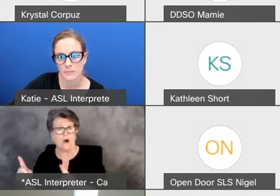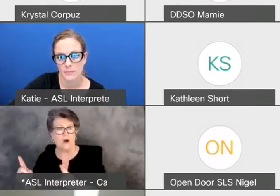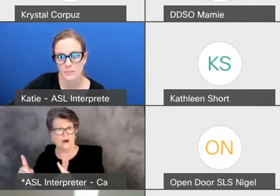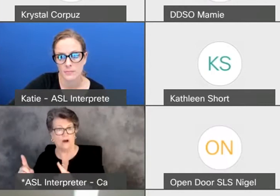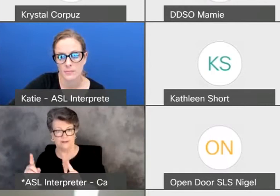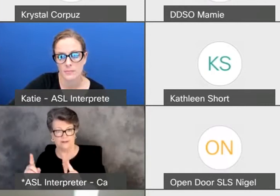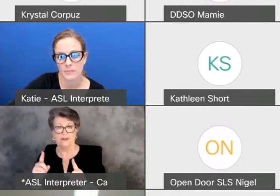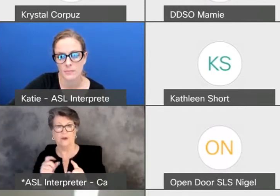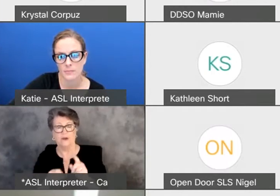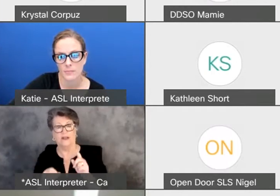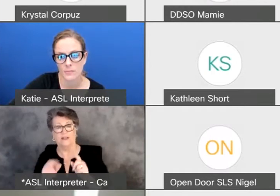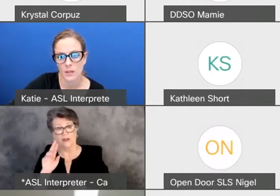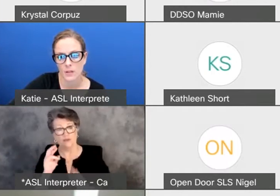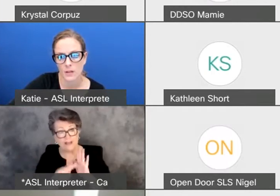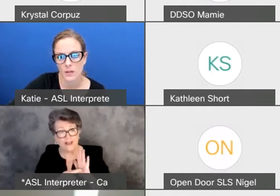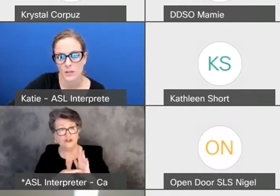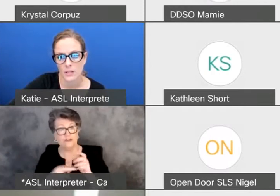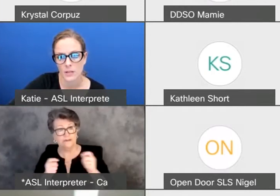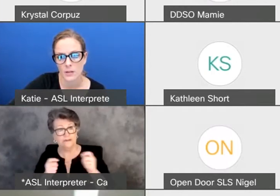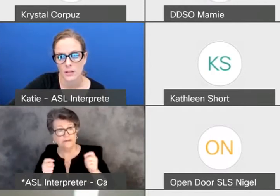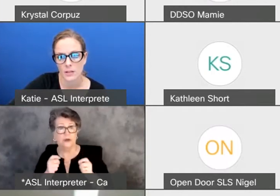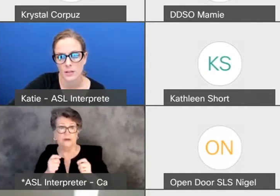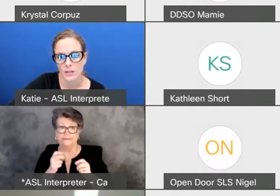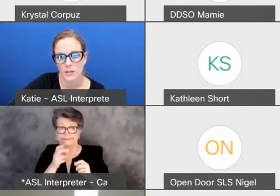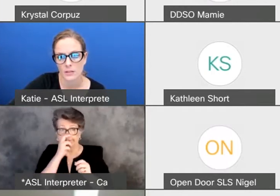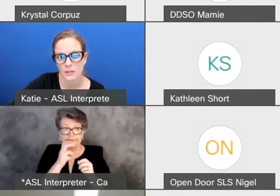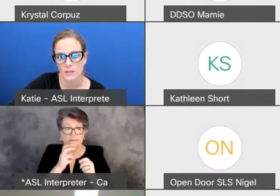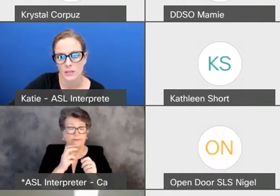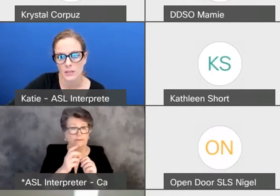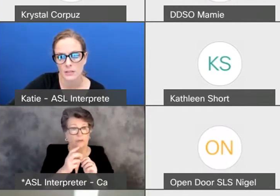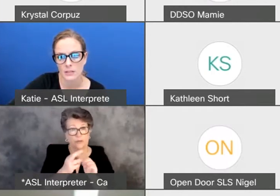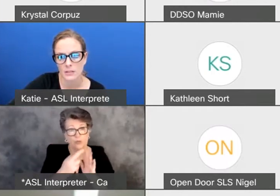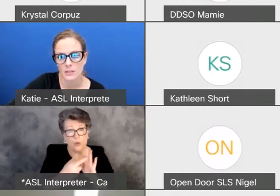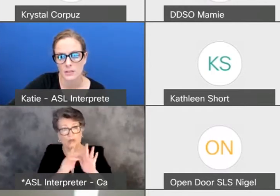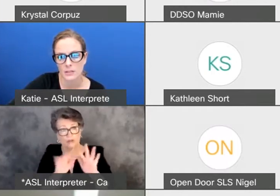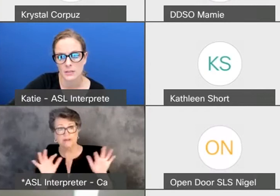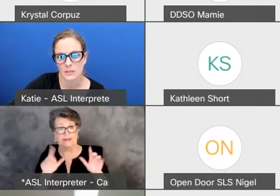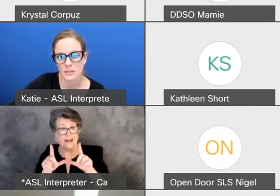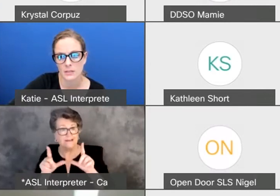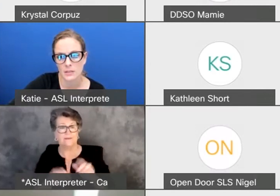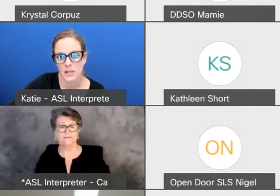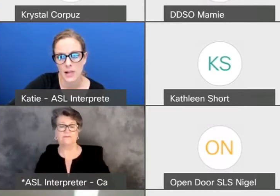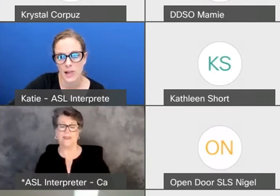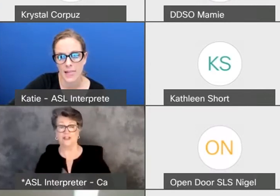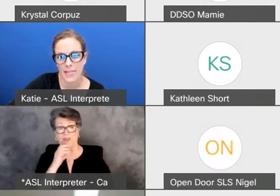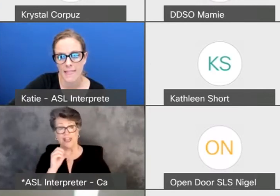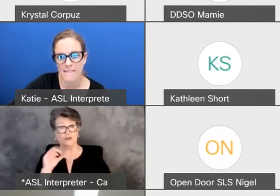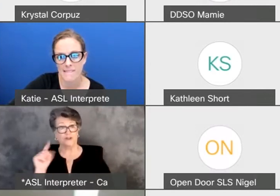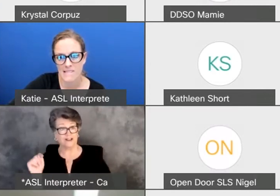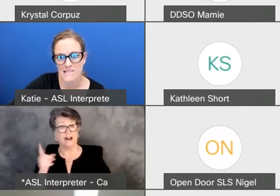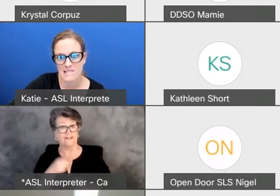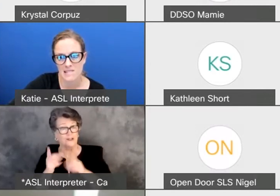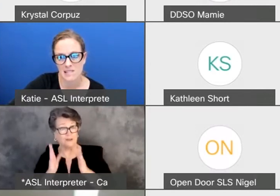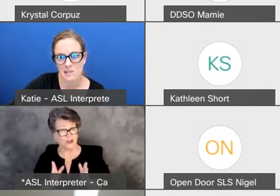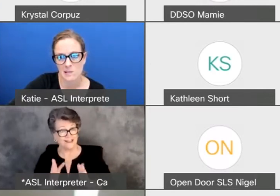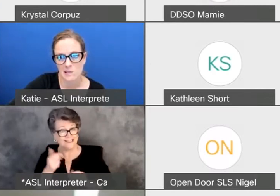with regulations, what are the expectations within licensed settings. And so I give a thanks to Scott, one of our specialists, who has